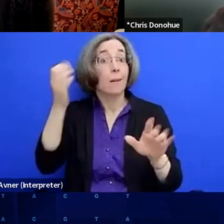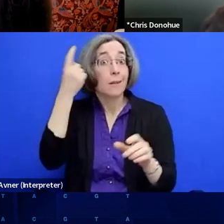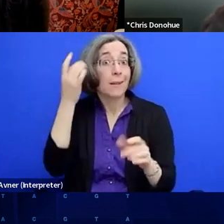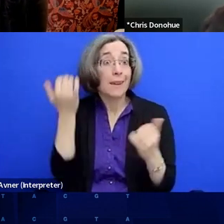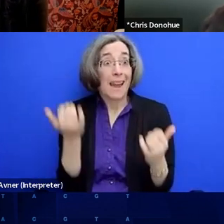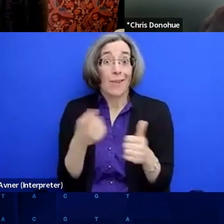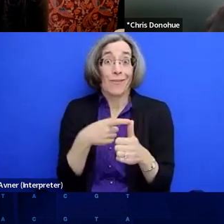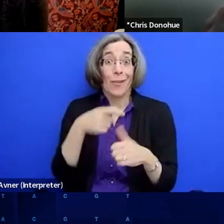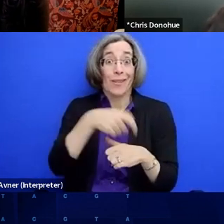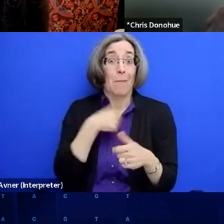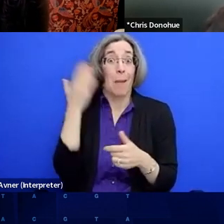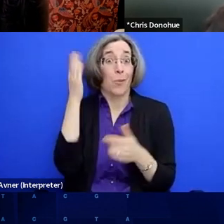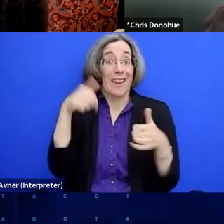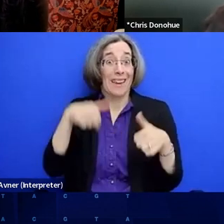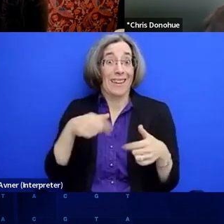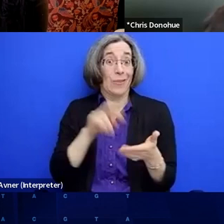research. So.